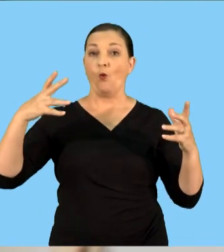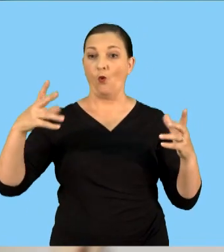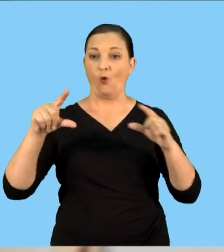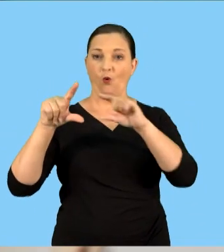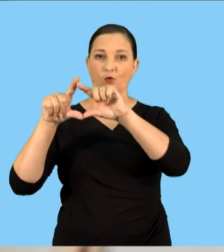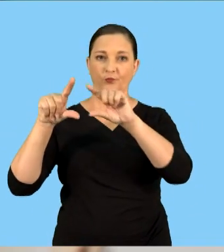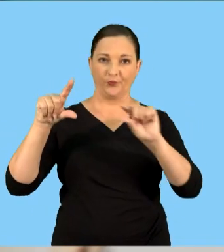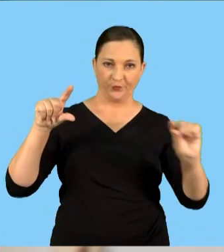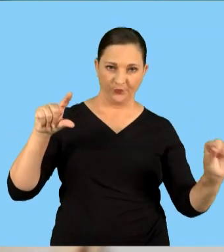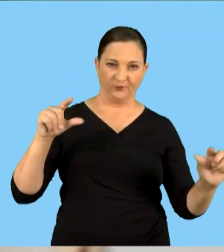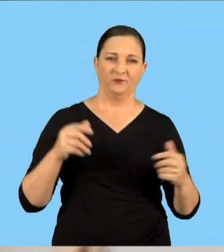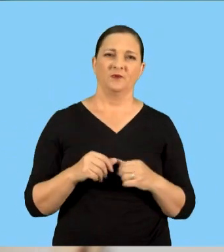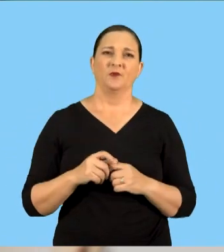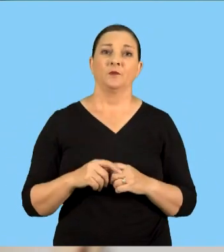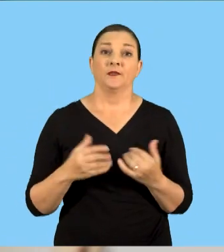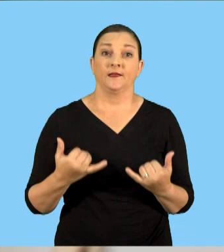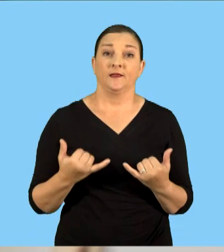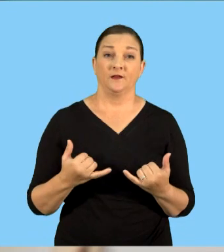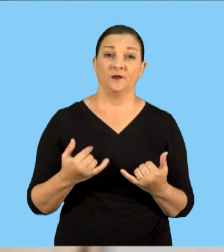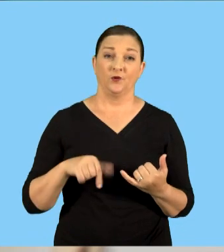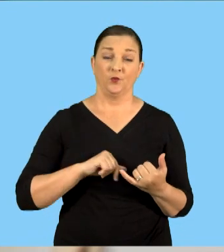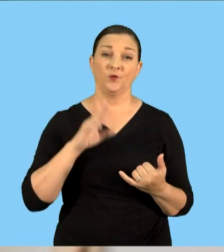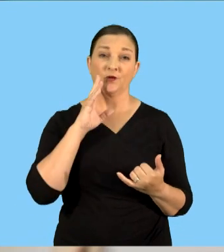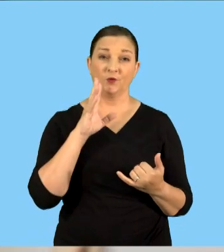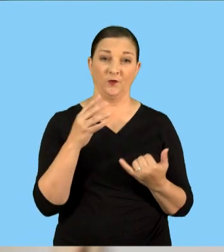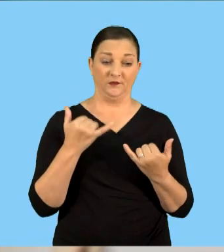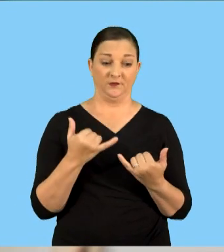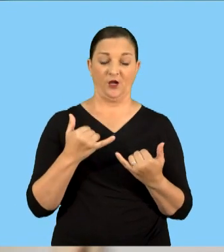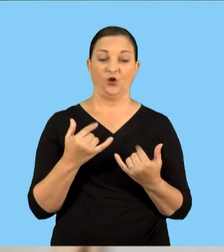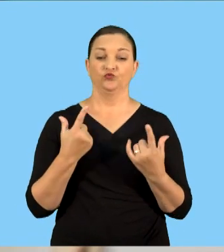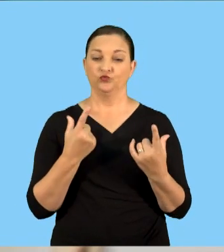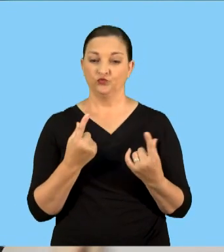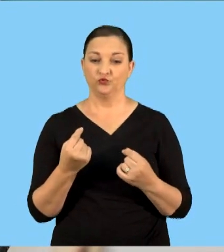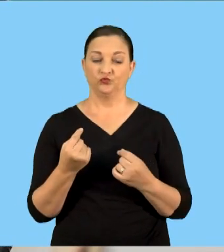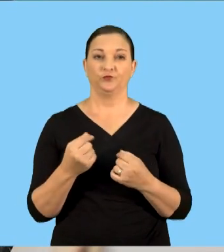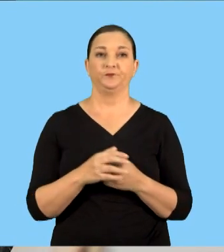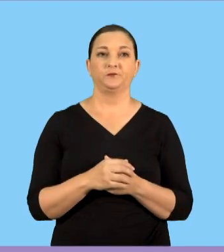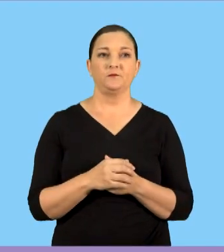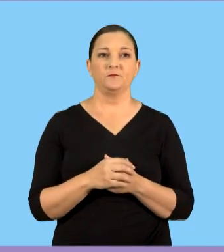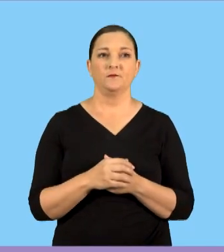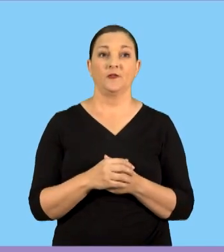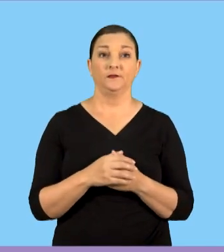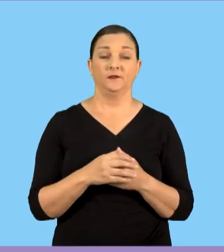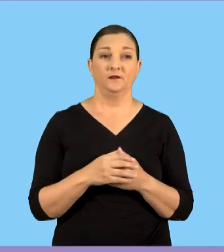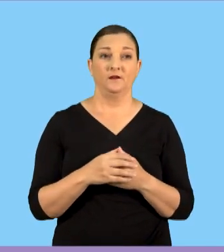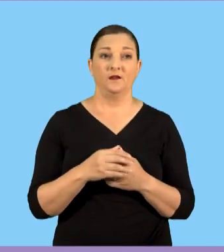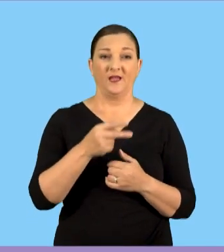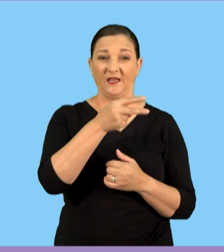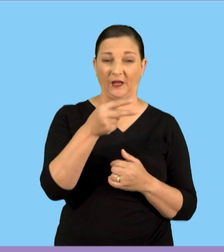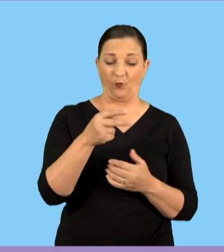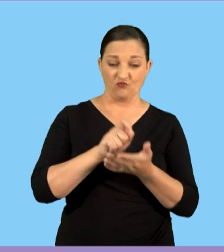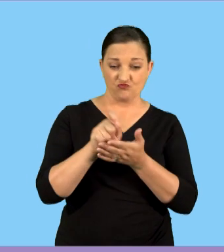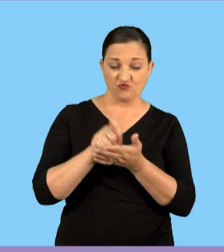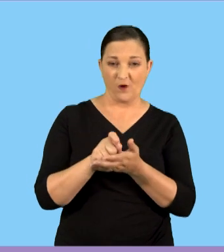order or descending order. So in this case, we are going to arrange it in descending order. So this means that if I were